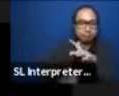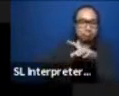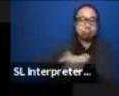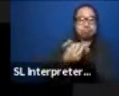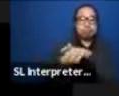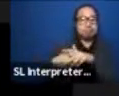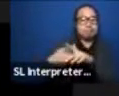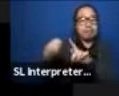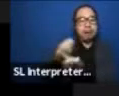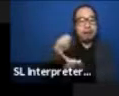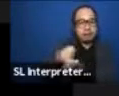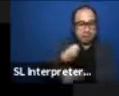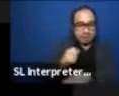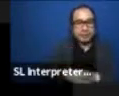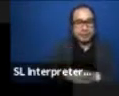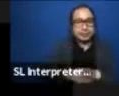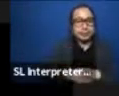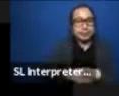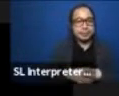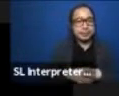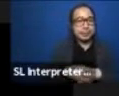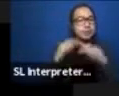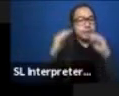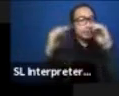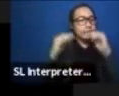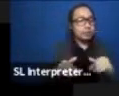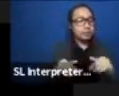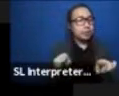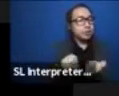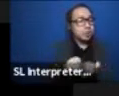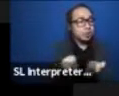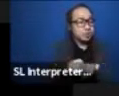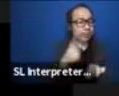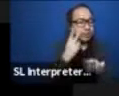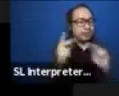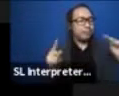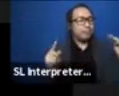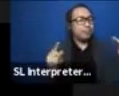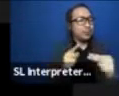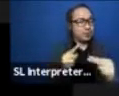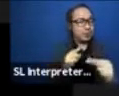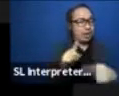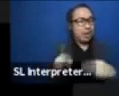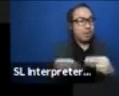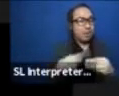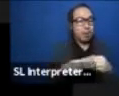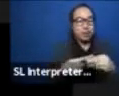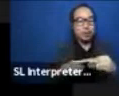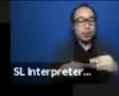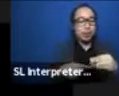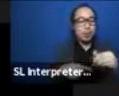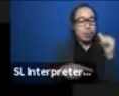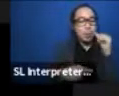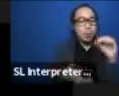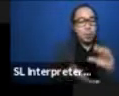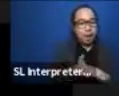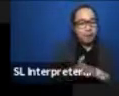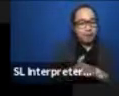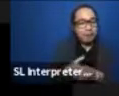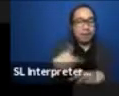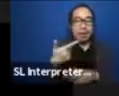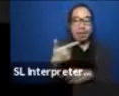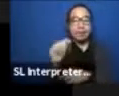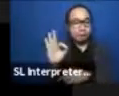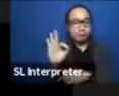So, and in marriages also, in between romantic relation and marriage, the perception of the wife and the girlfriend came out very differently. So impunity